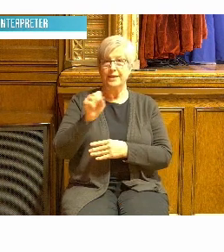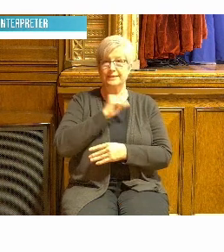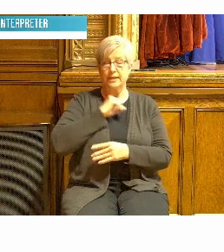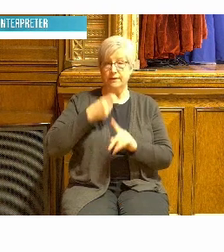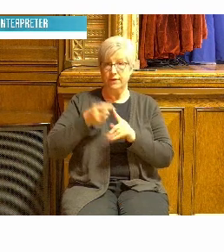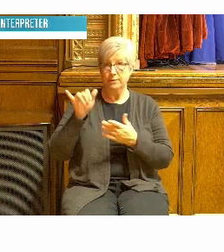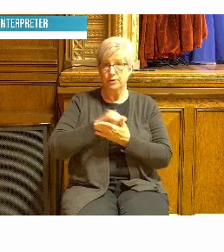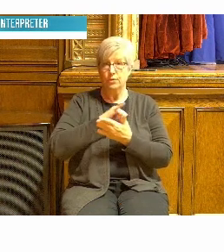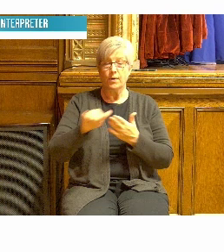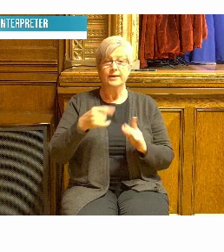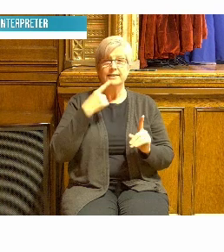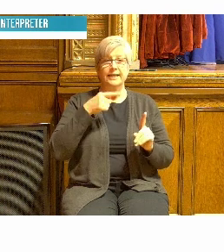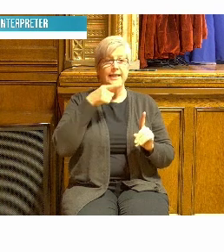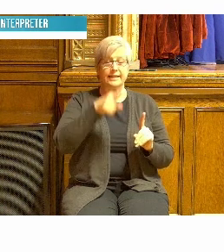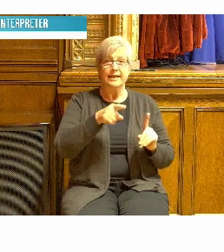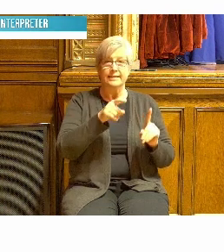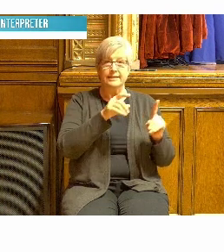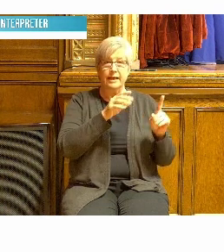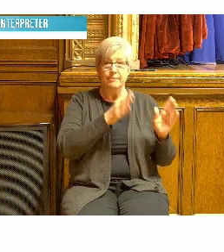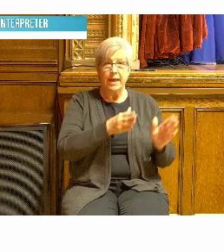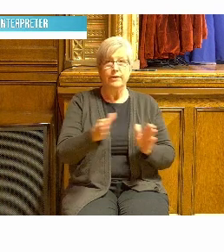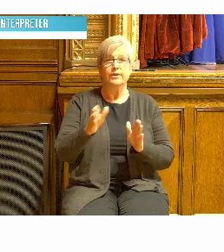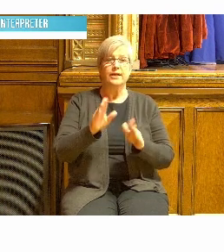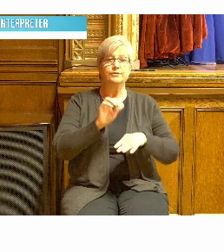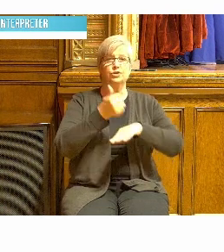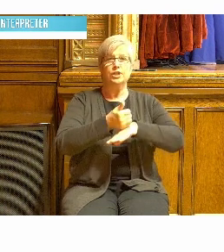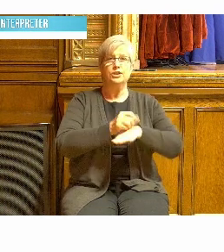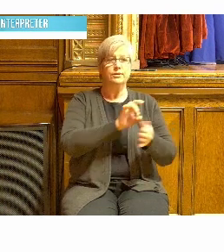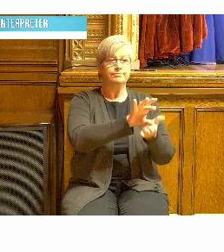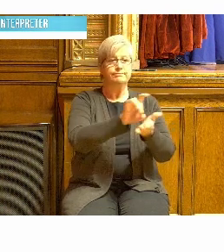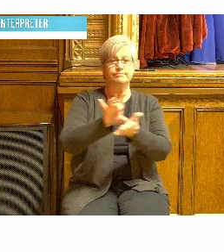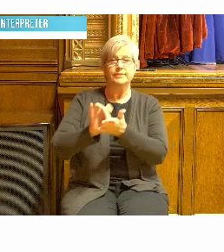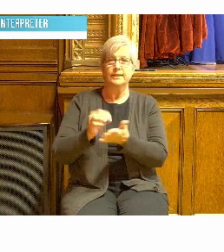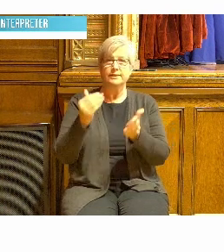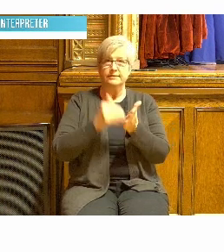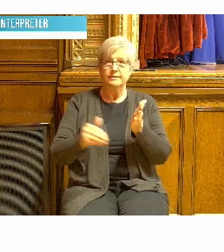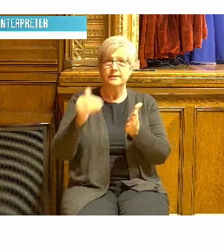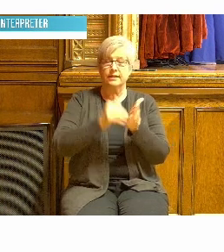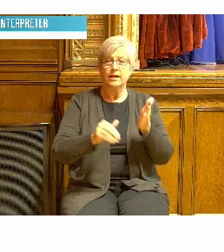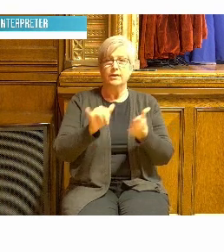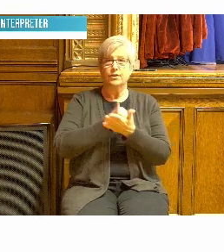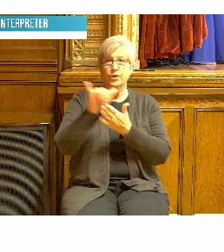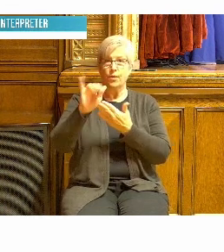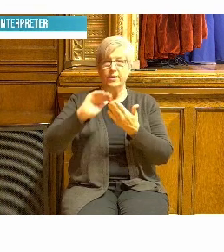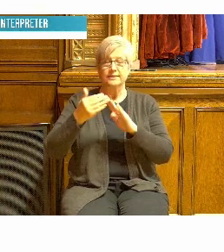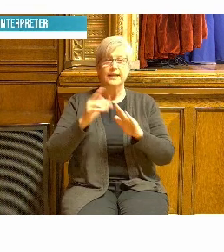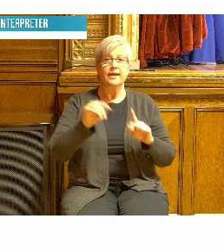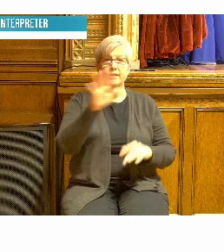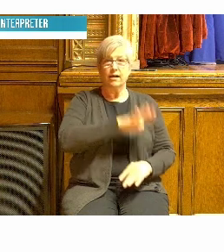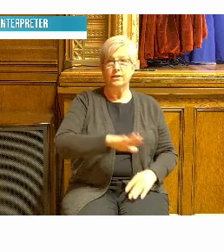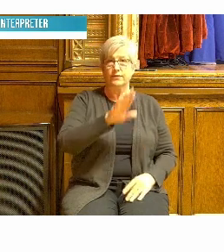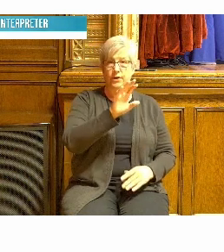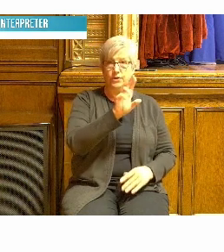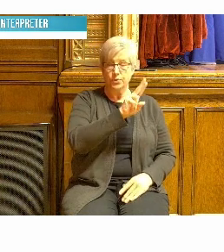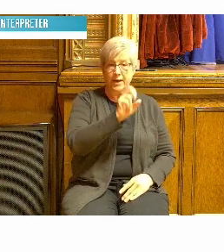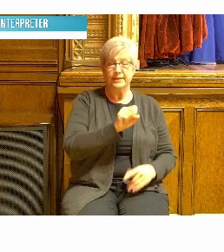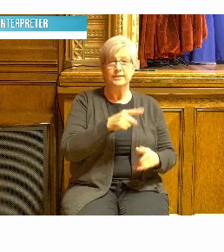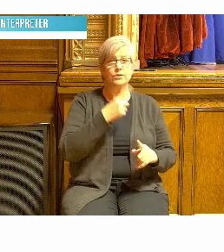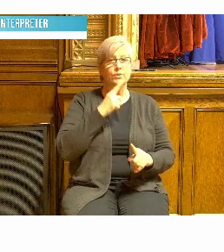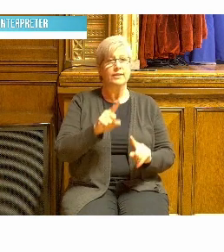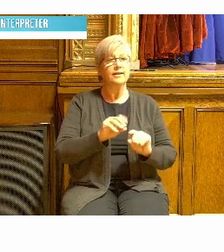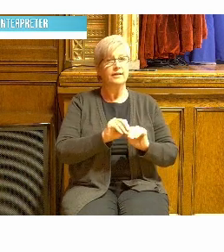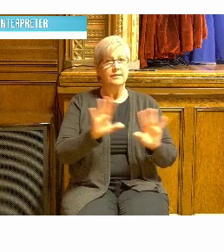York, saying this pattern of strategic replacement is repeated in cities across New York and the U.S. and really makes clear who all